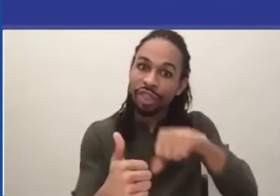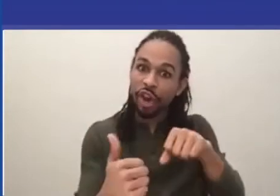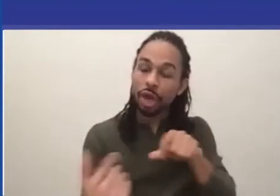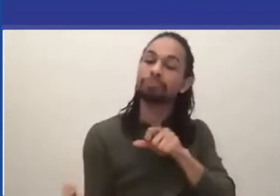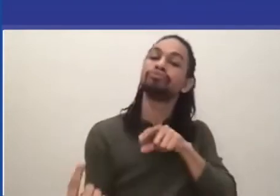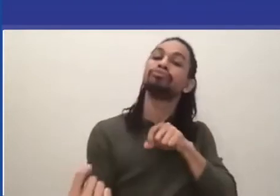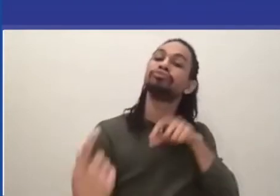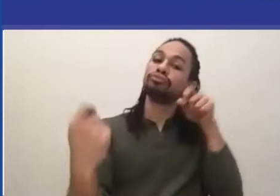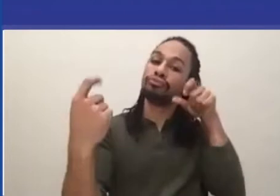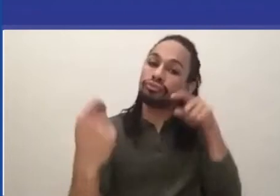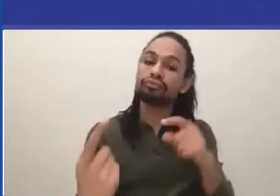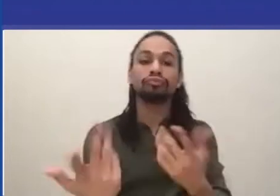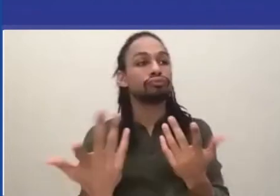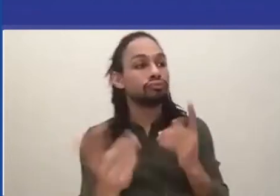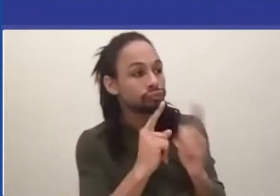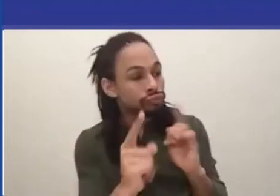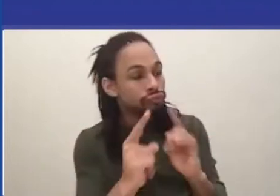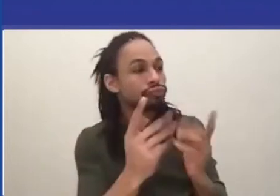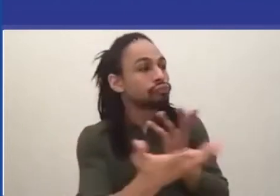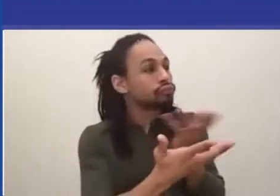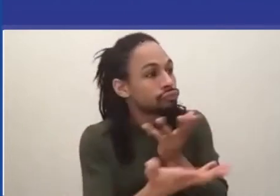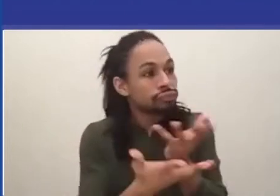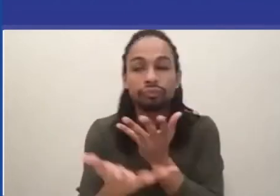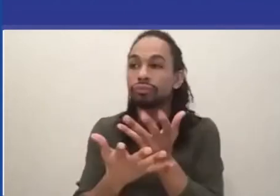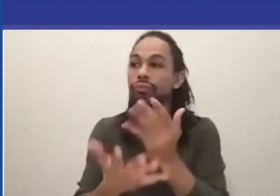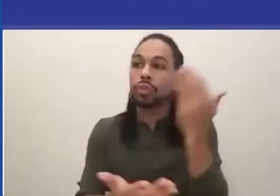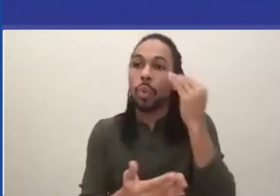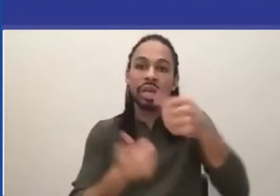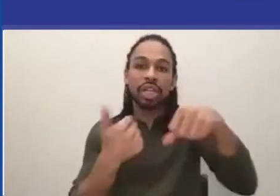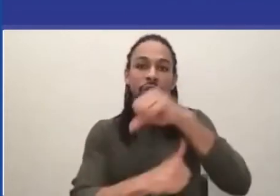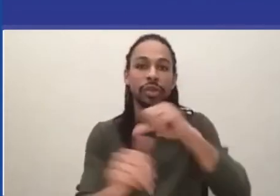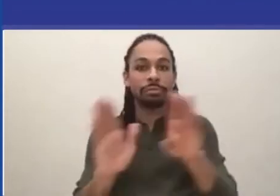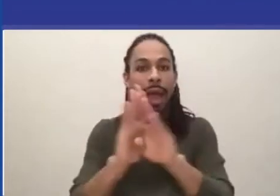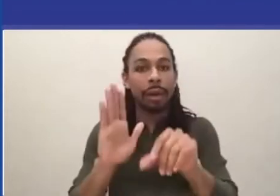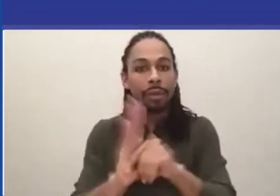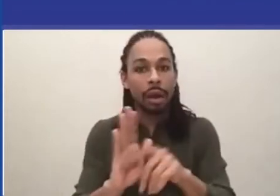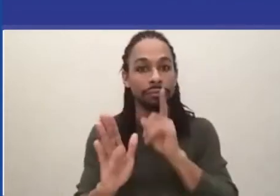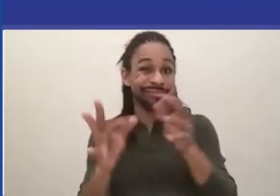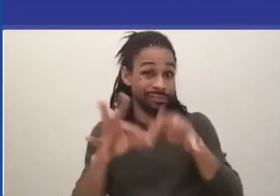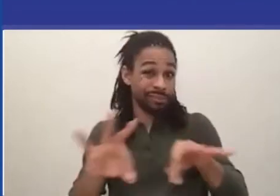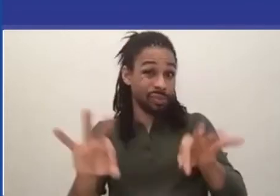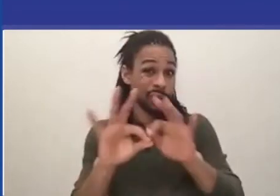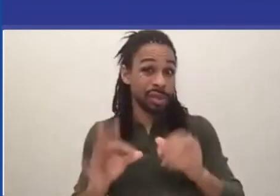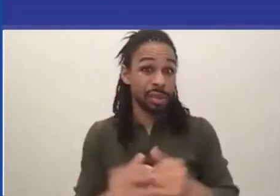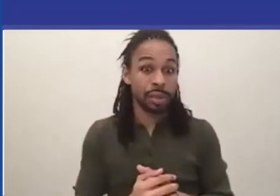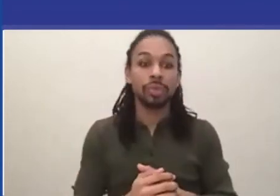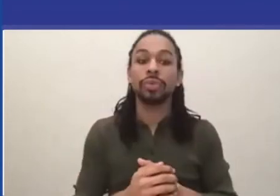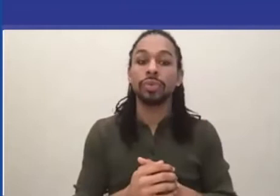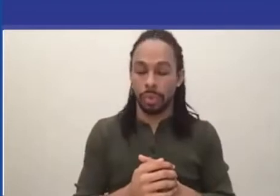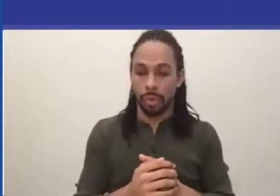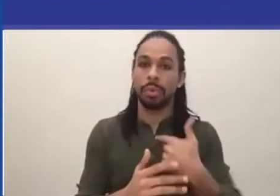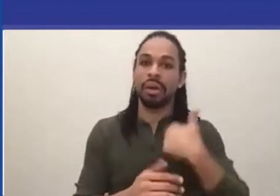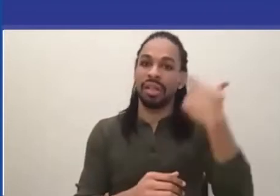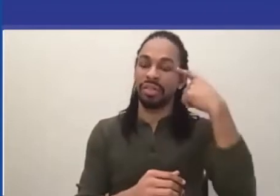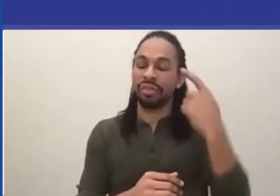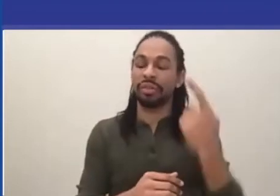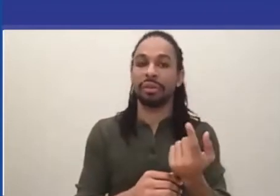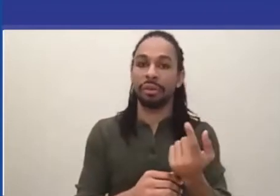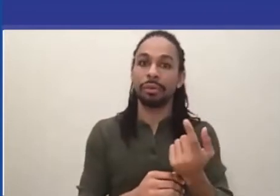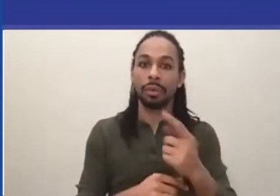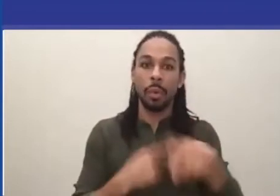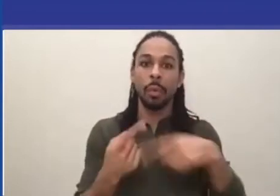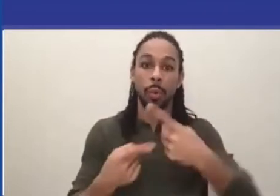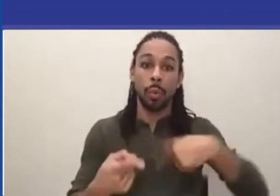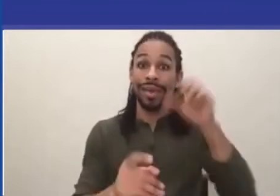to get to know each other's backgrounds. And so I think in a way, when we can go back to dancing in person, like